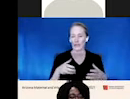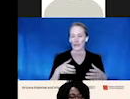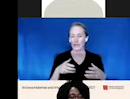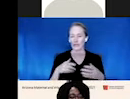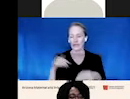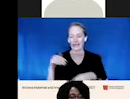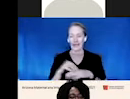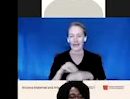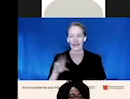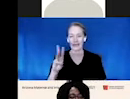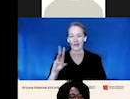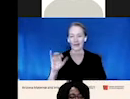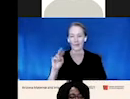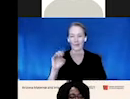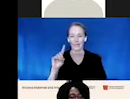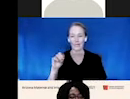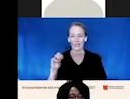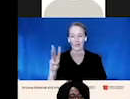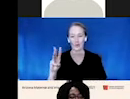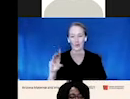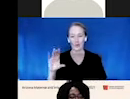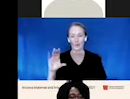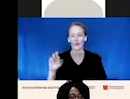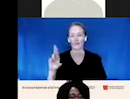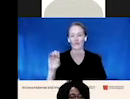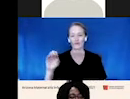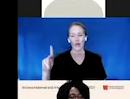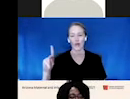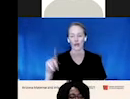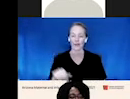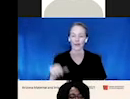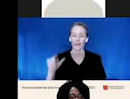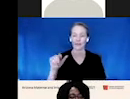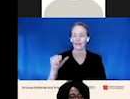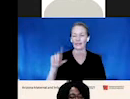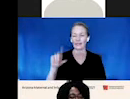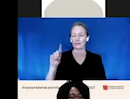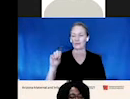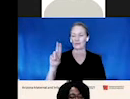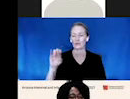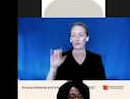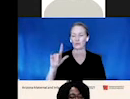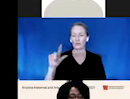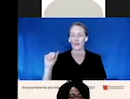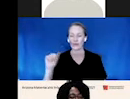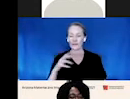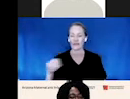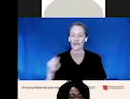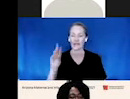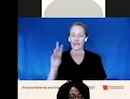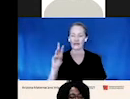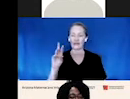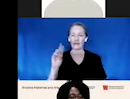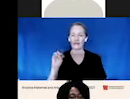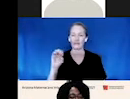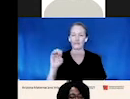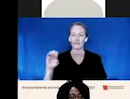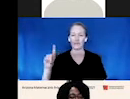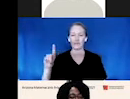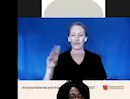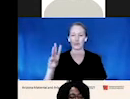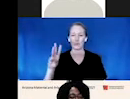it's just a beautiful picture. This was doulas coming together and midwives coming together, but it was done in Navajo country.